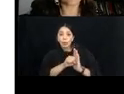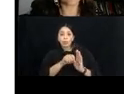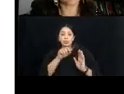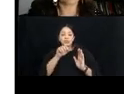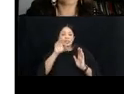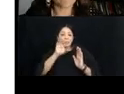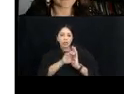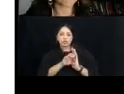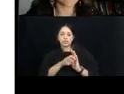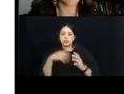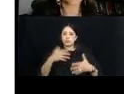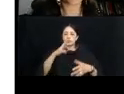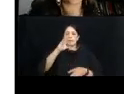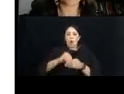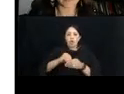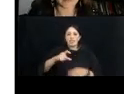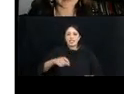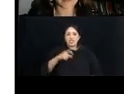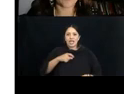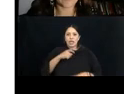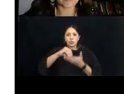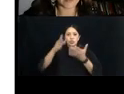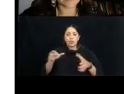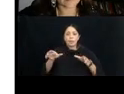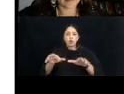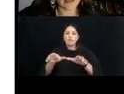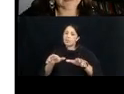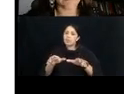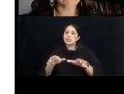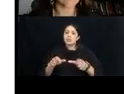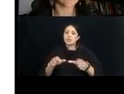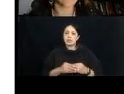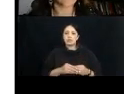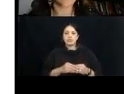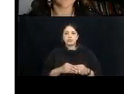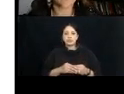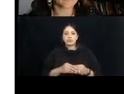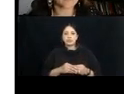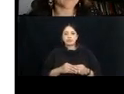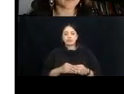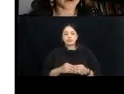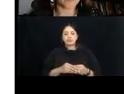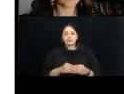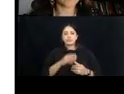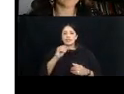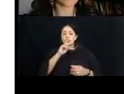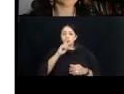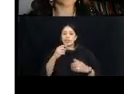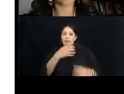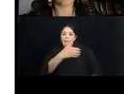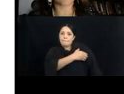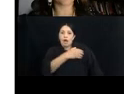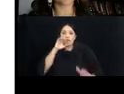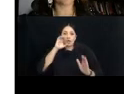Chicano student movements that are incorporated within that identity. And it is a very powerful image as we